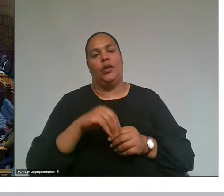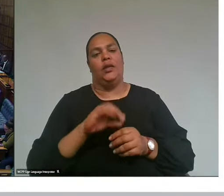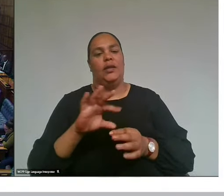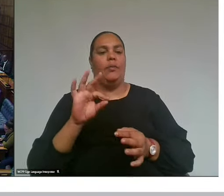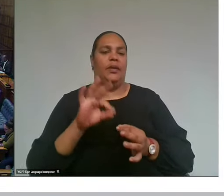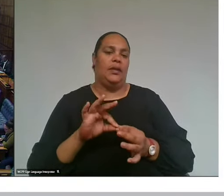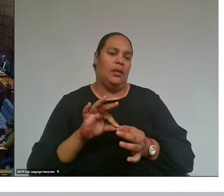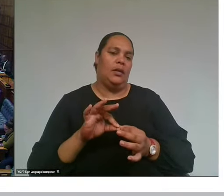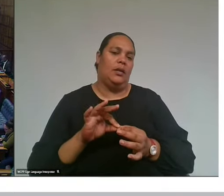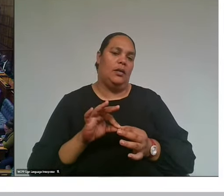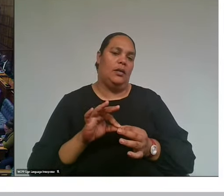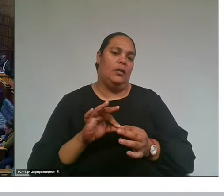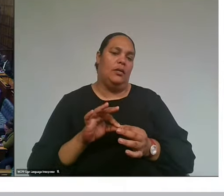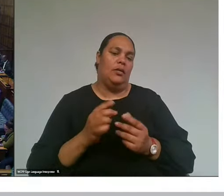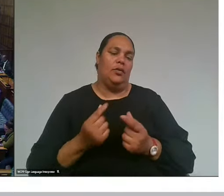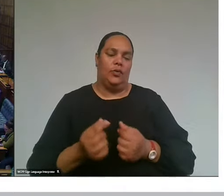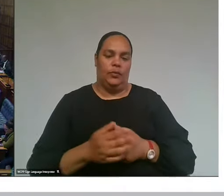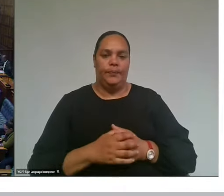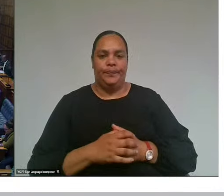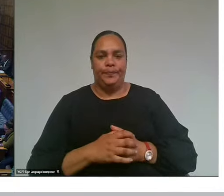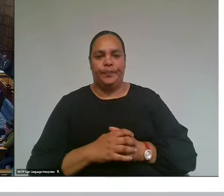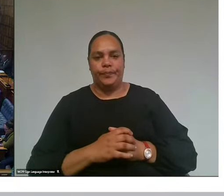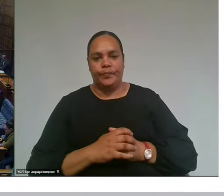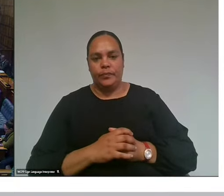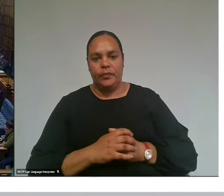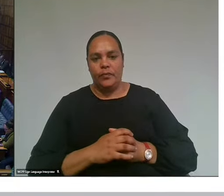particular local thank